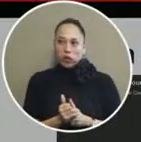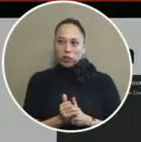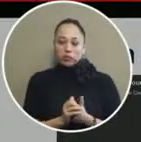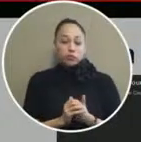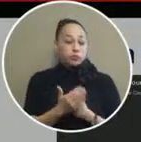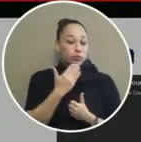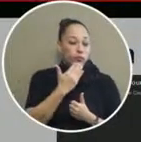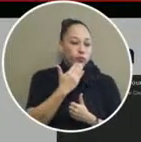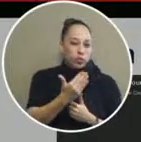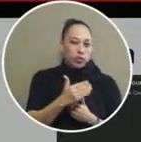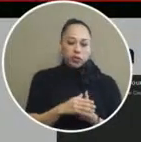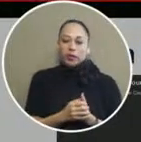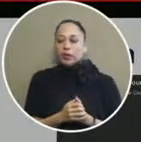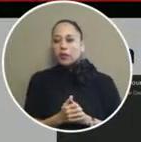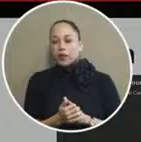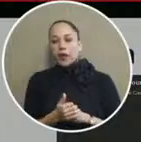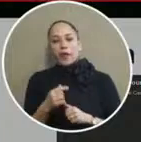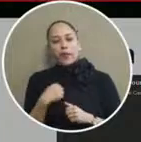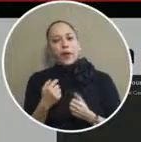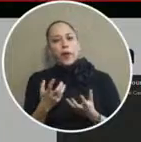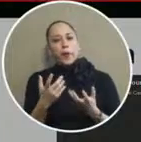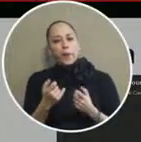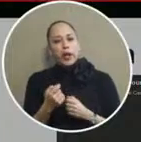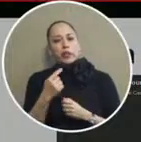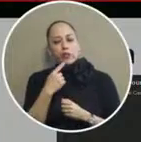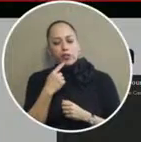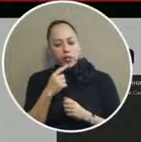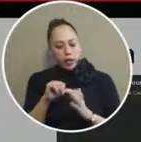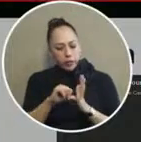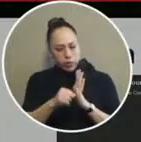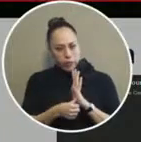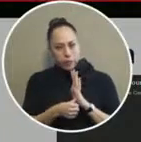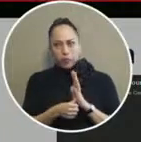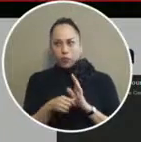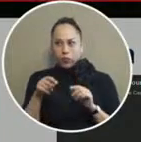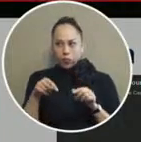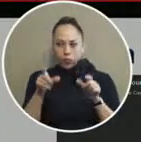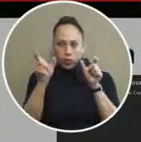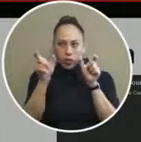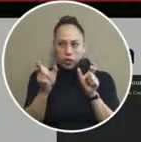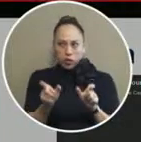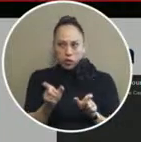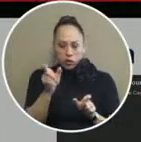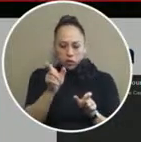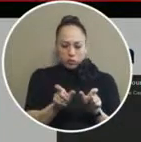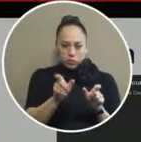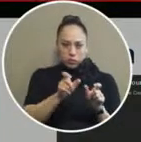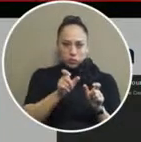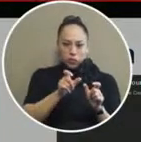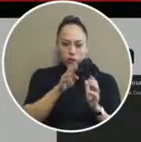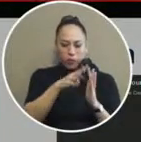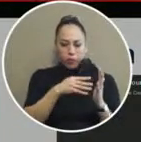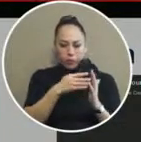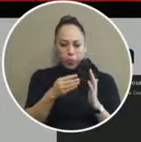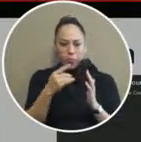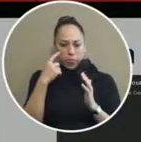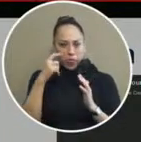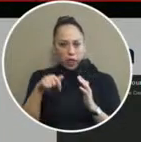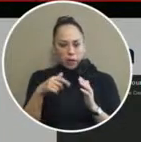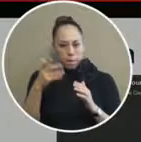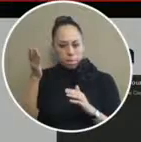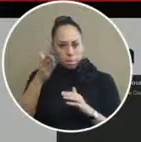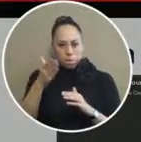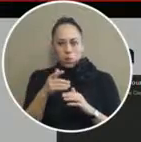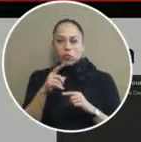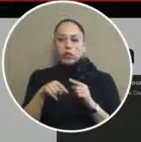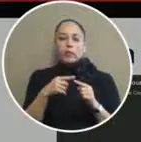Thank you, Julie. I want to take the time to highlight this chart again, which Council saw earlier in the presentation, just to